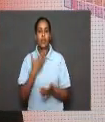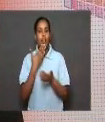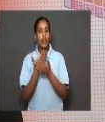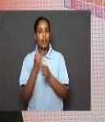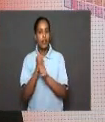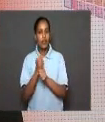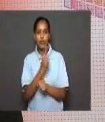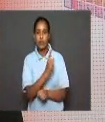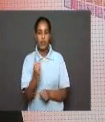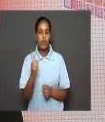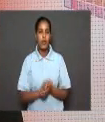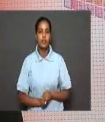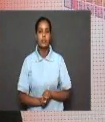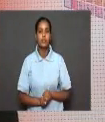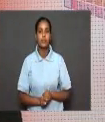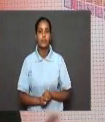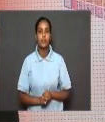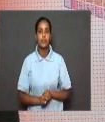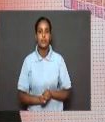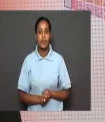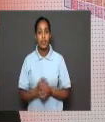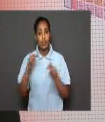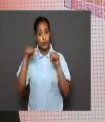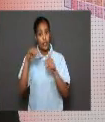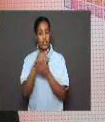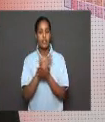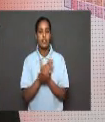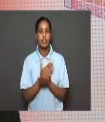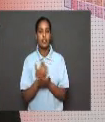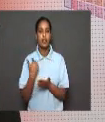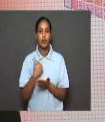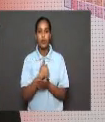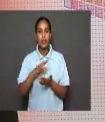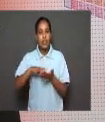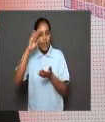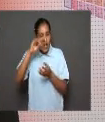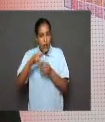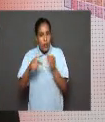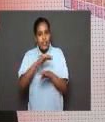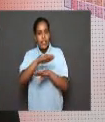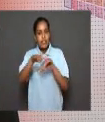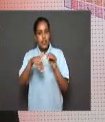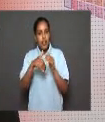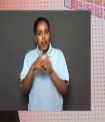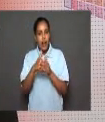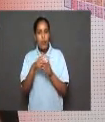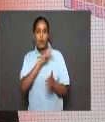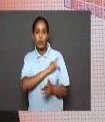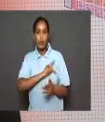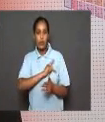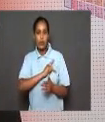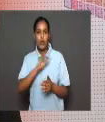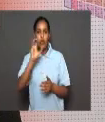Great work, everyone! In today's lesson, we learned about the general properties